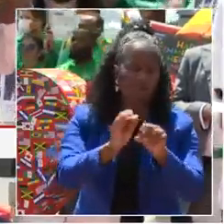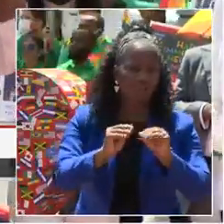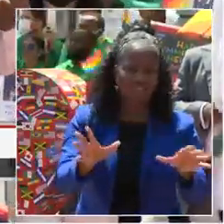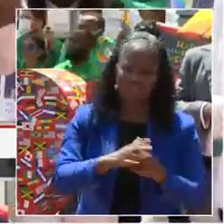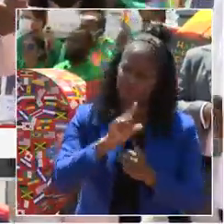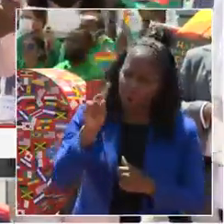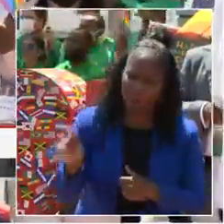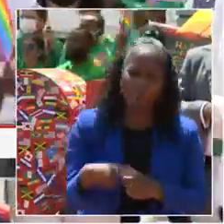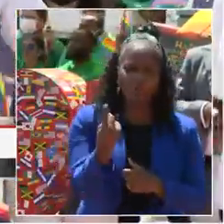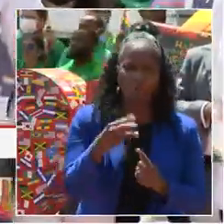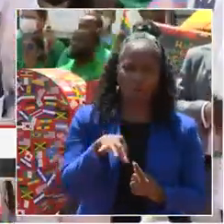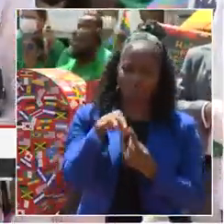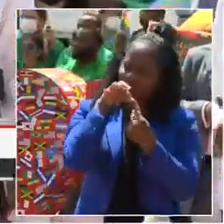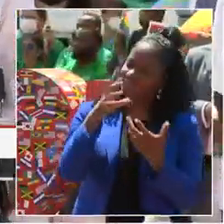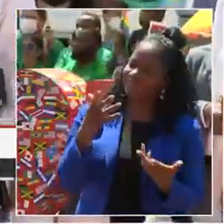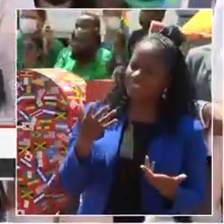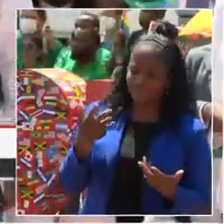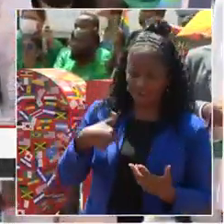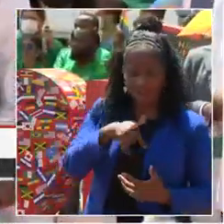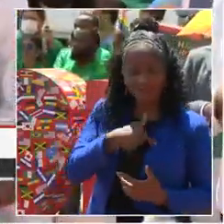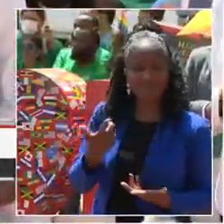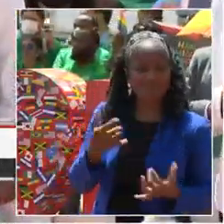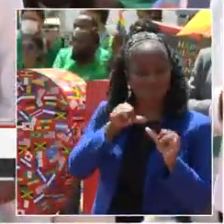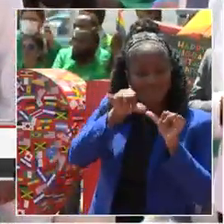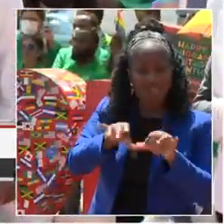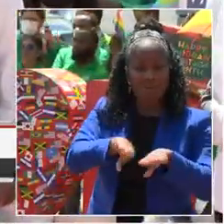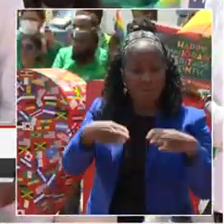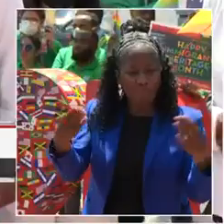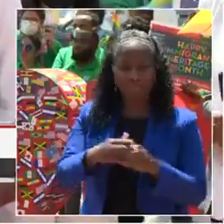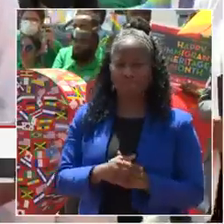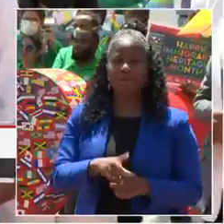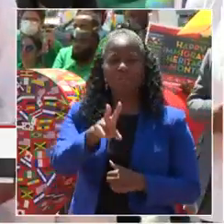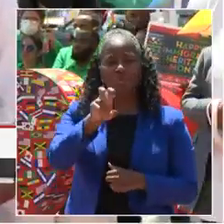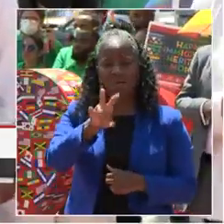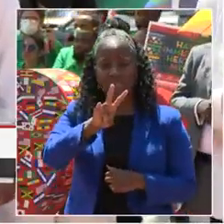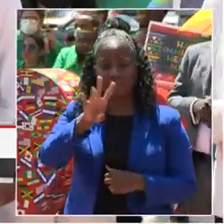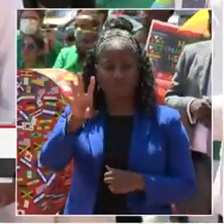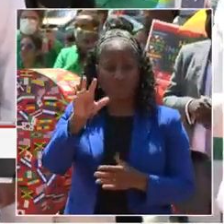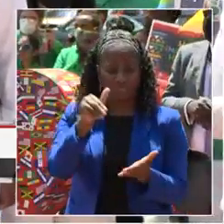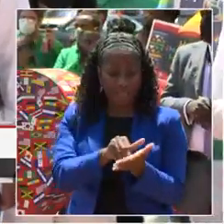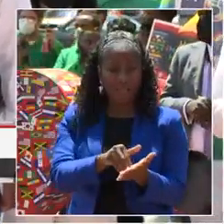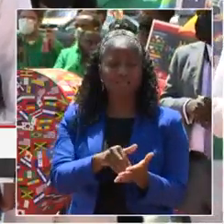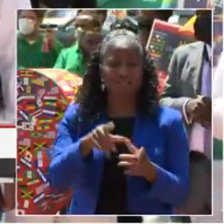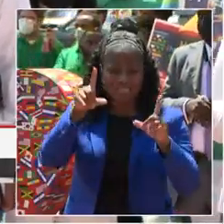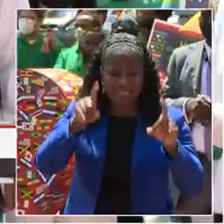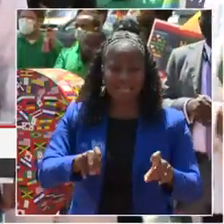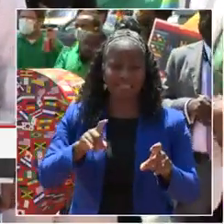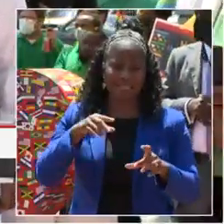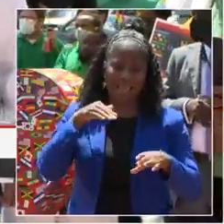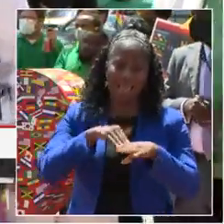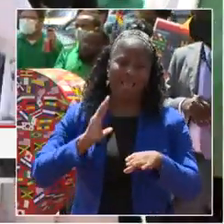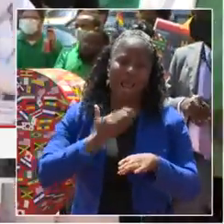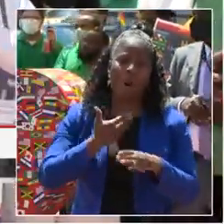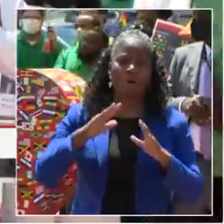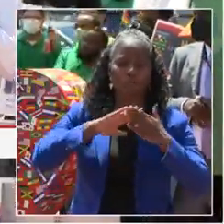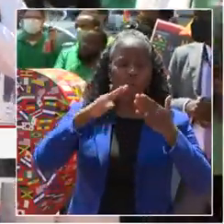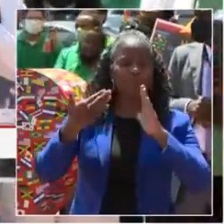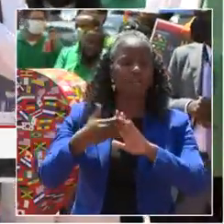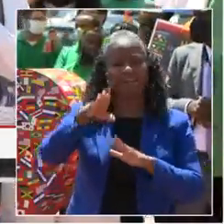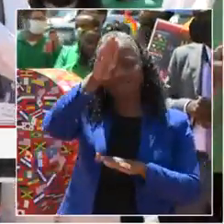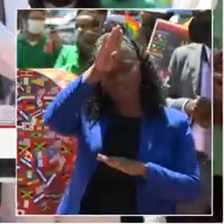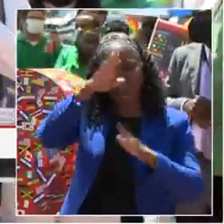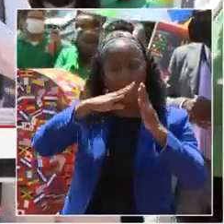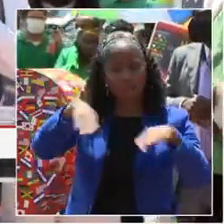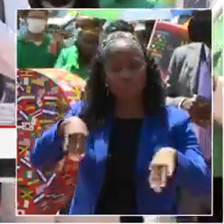Yeah. And did a lot of tests. And 274,000 people tested at community firehouses. So we're out